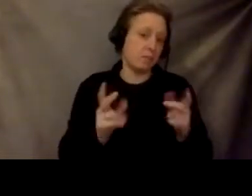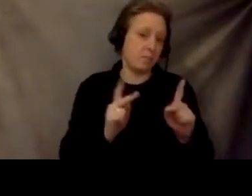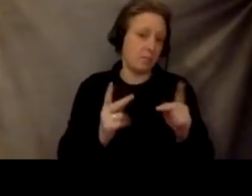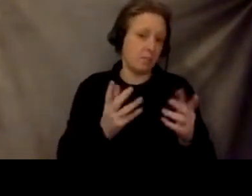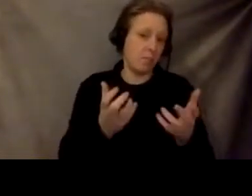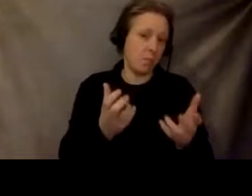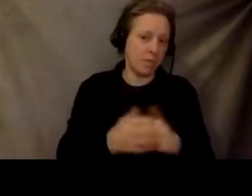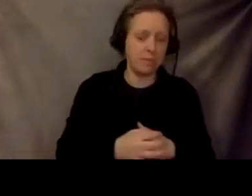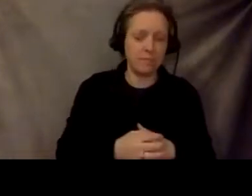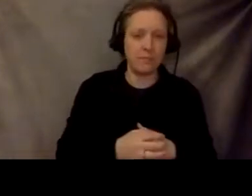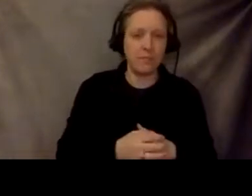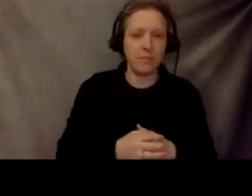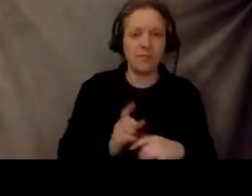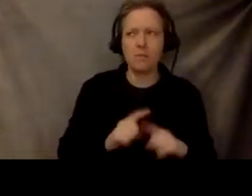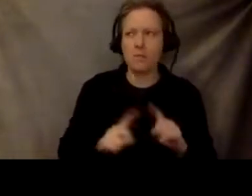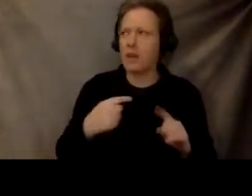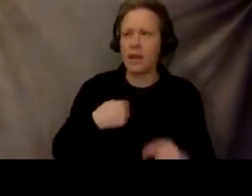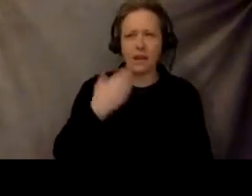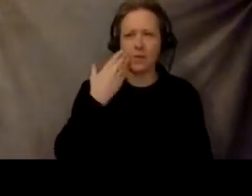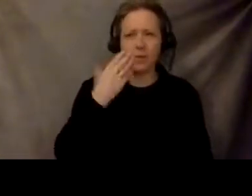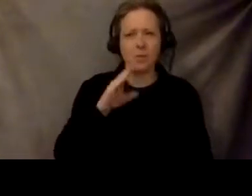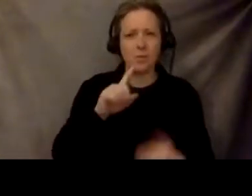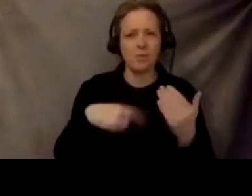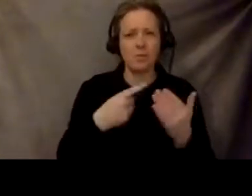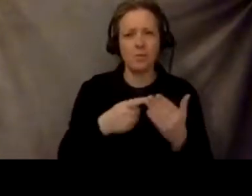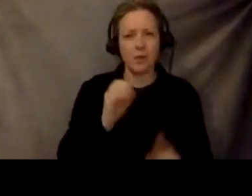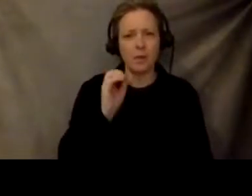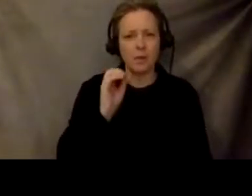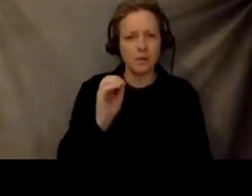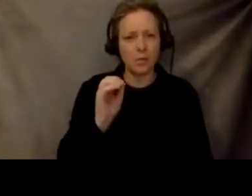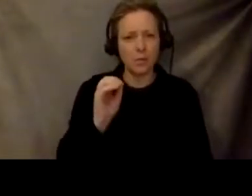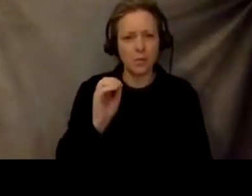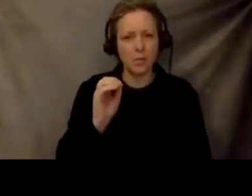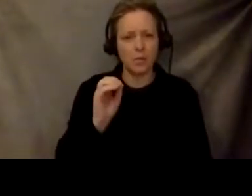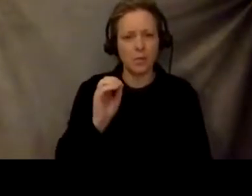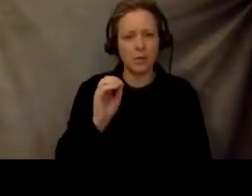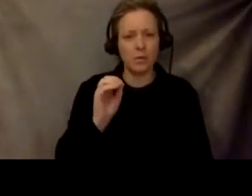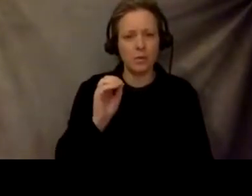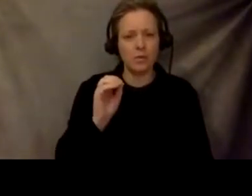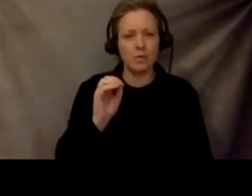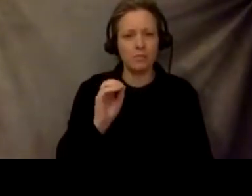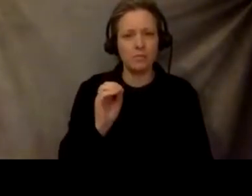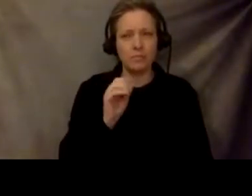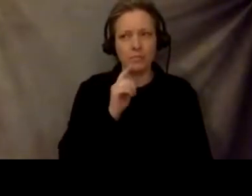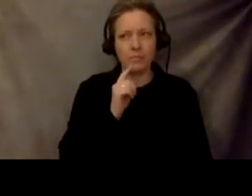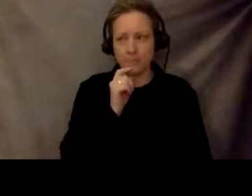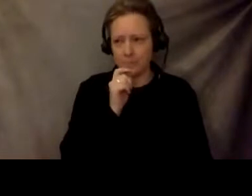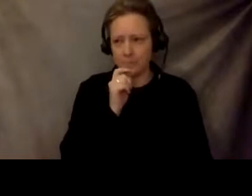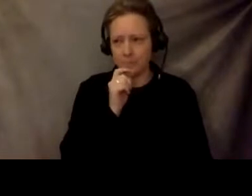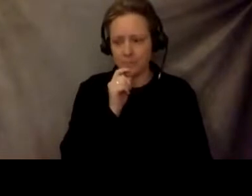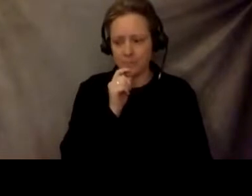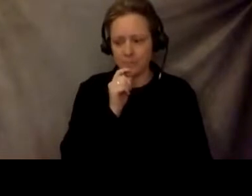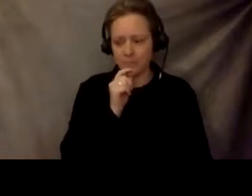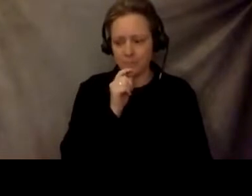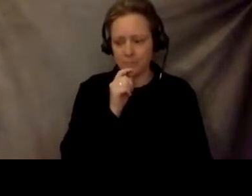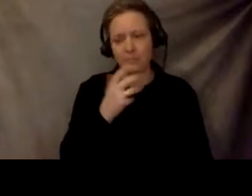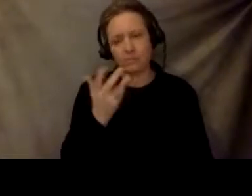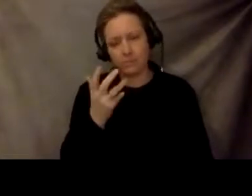about the zero. There is going to be, and I'll tell you this, and others may